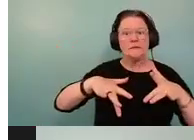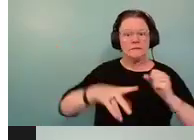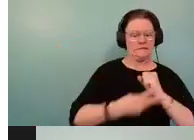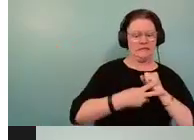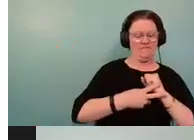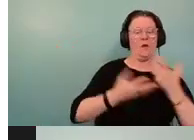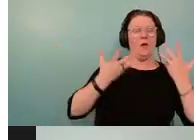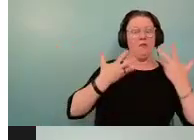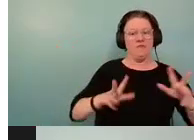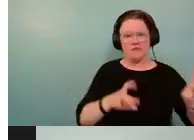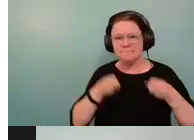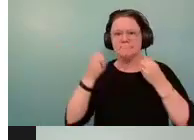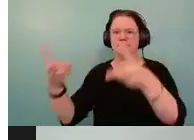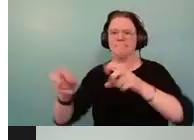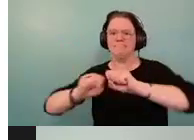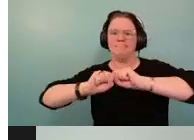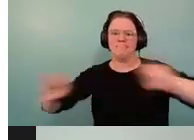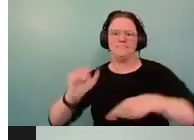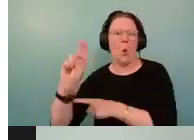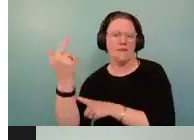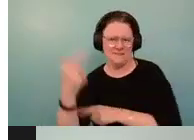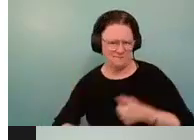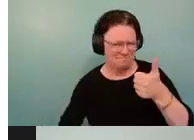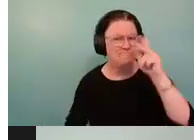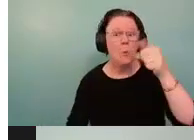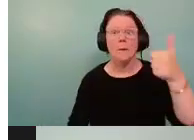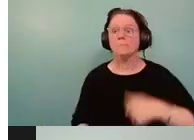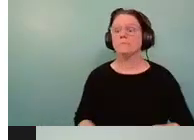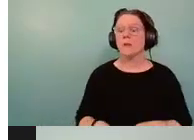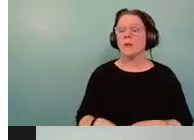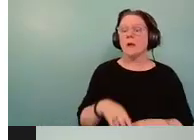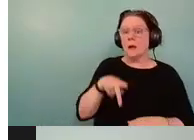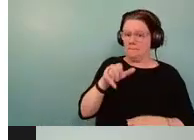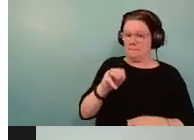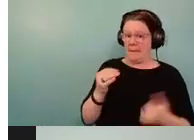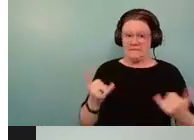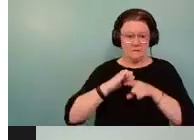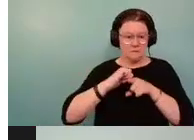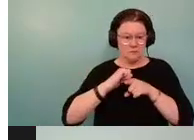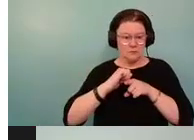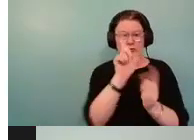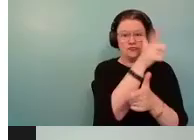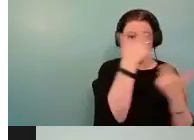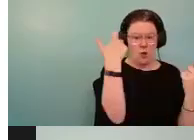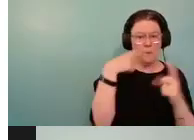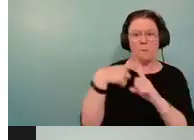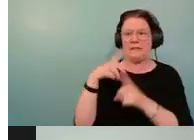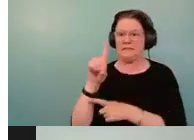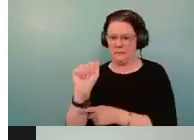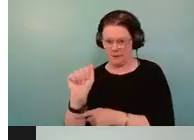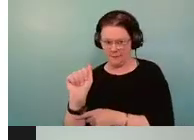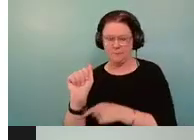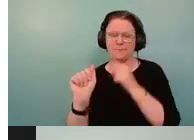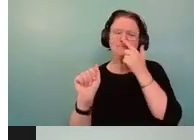August. Great, great, perfect. So, today's training is trauma and disability. Some